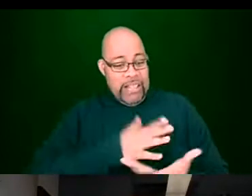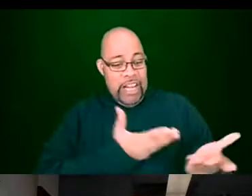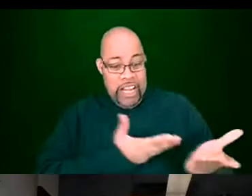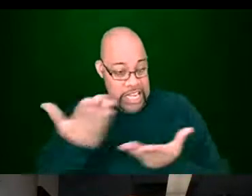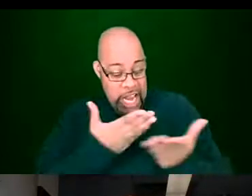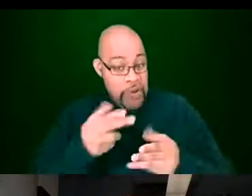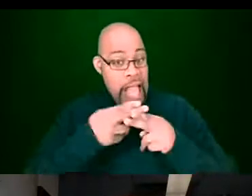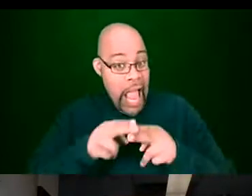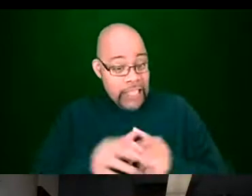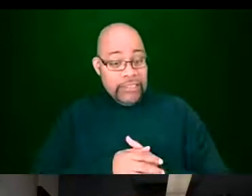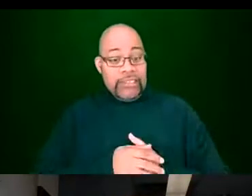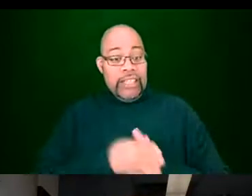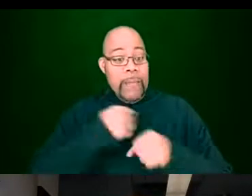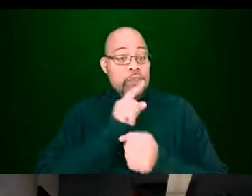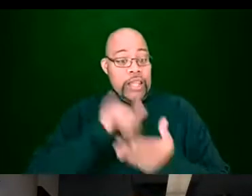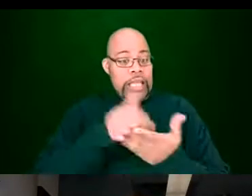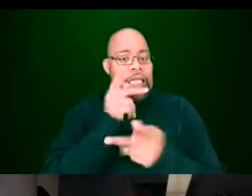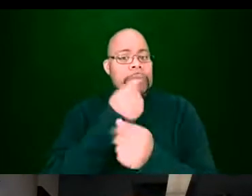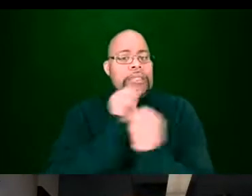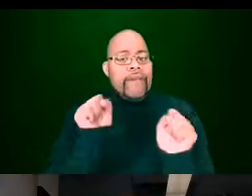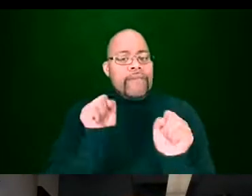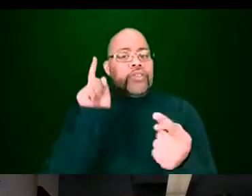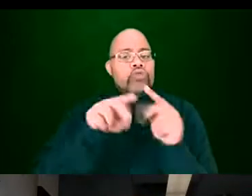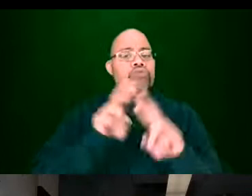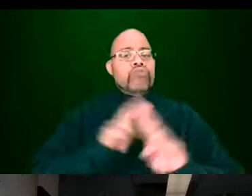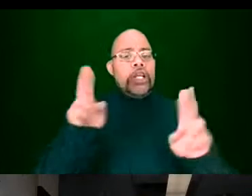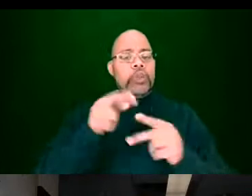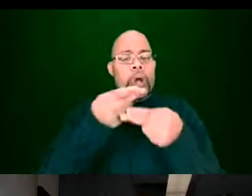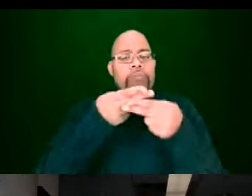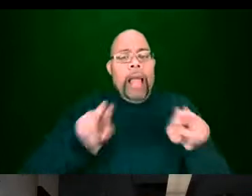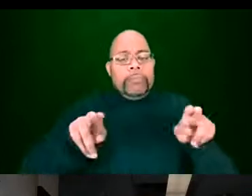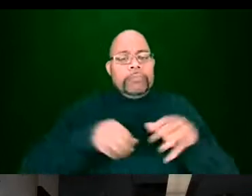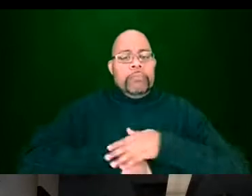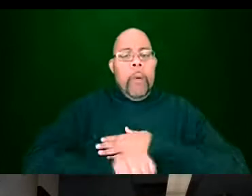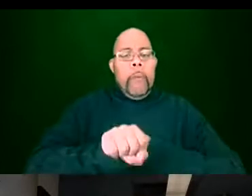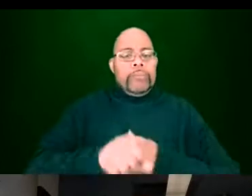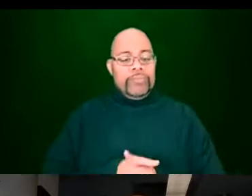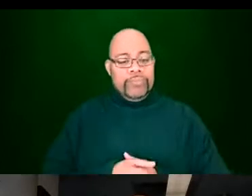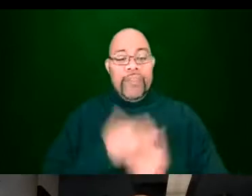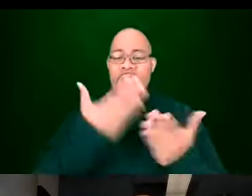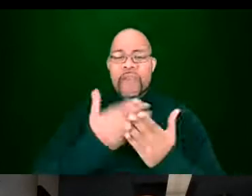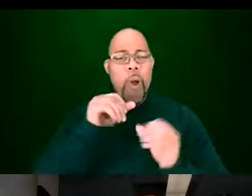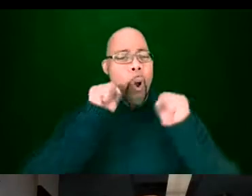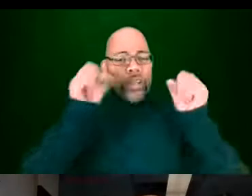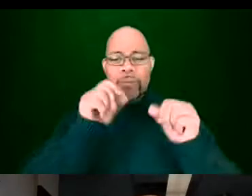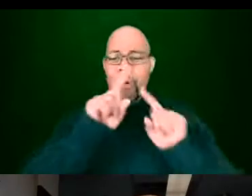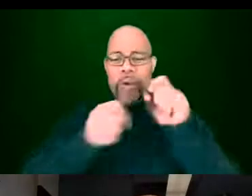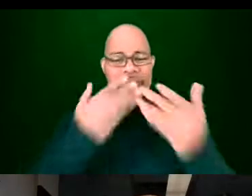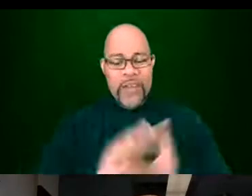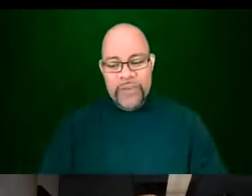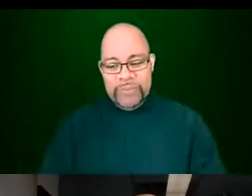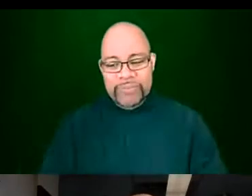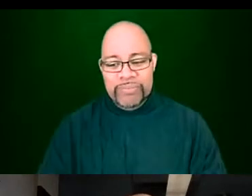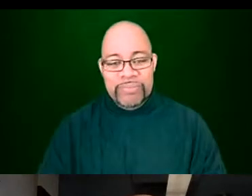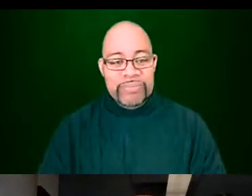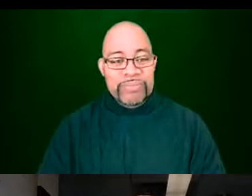those eggs and just making sure they stay safe until they're ready to hatch. Thank you for that awesome question. Awesome. So